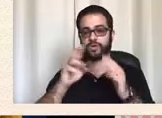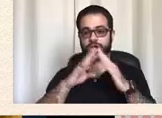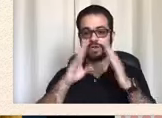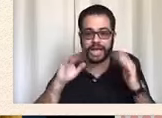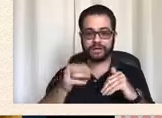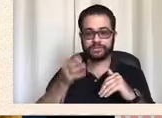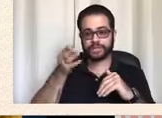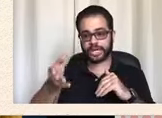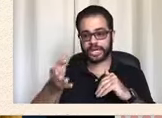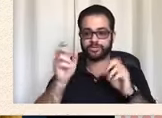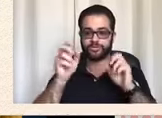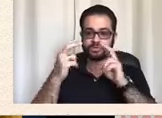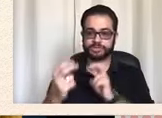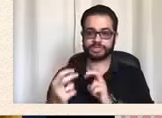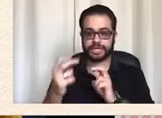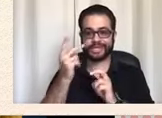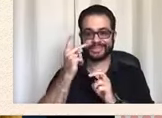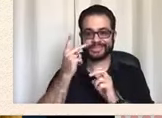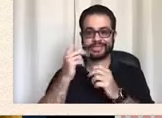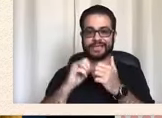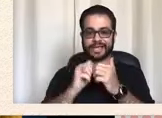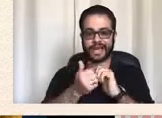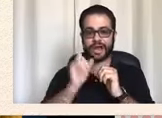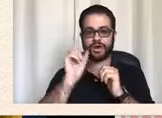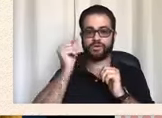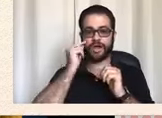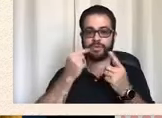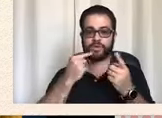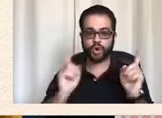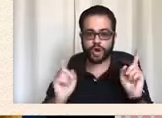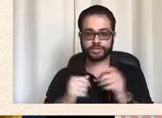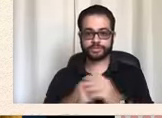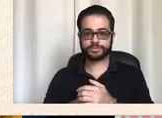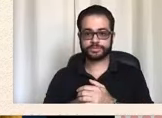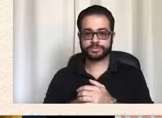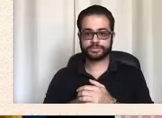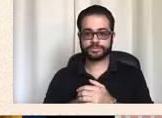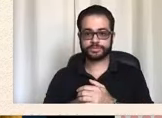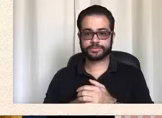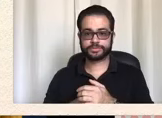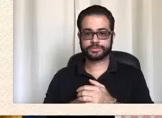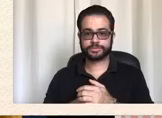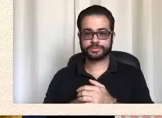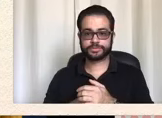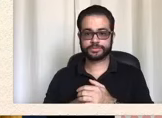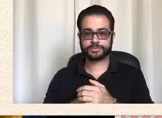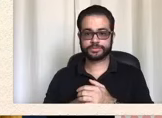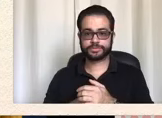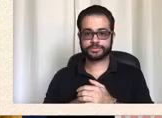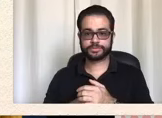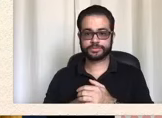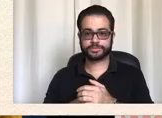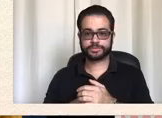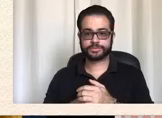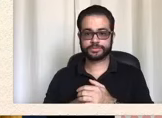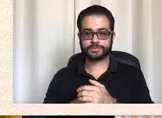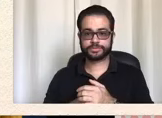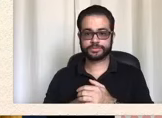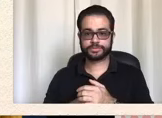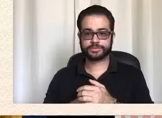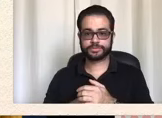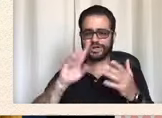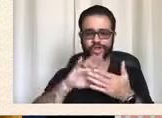get to kind of see how government works. And, you know, a lot of us, if all we ever learn about government is